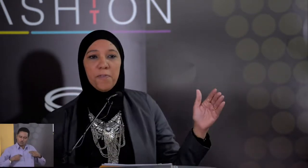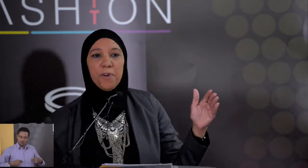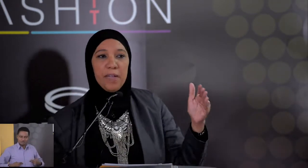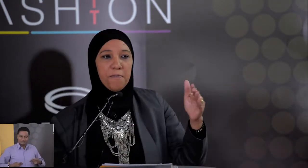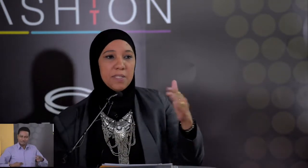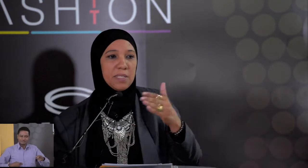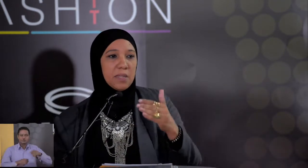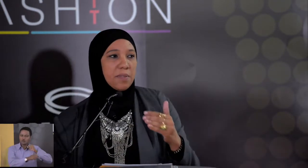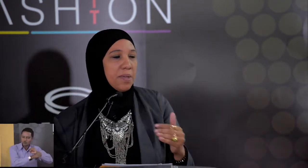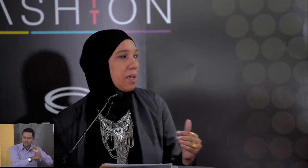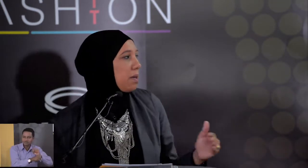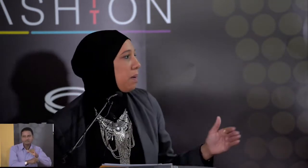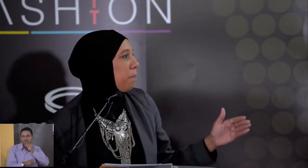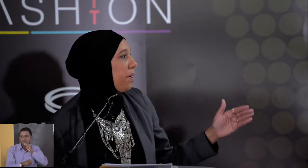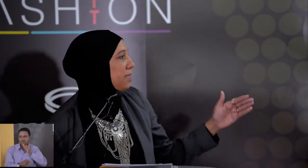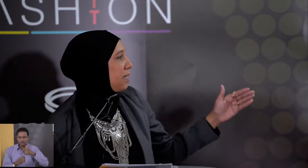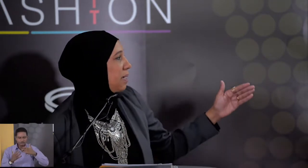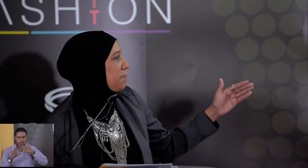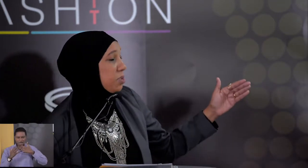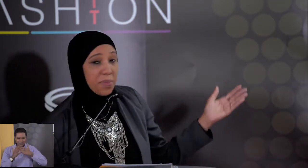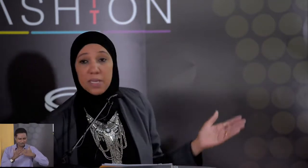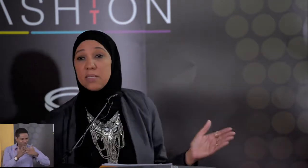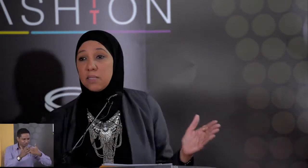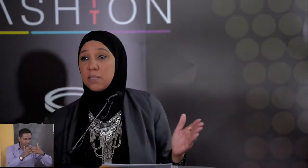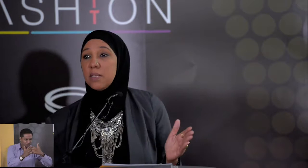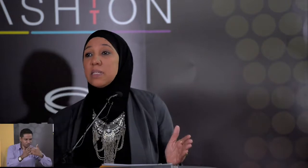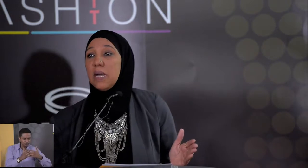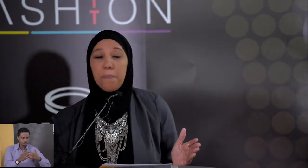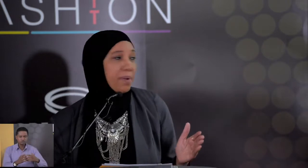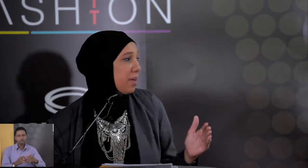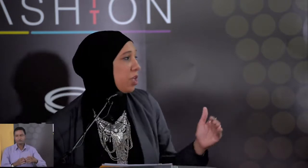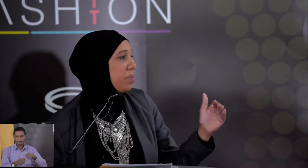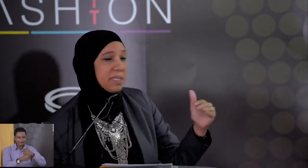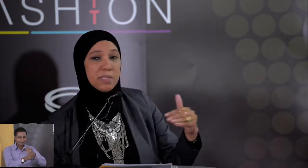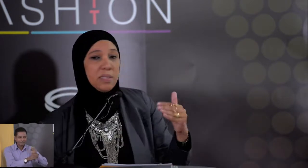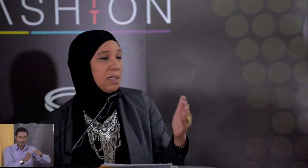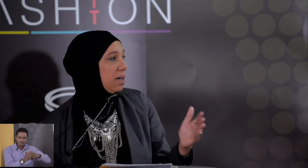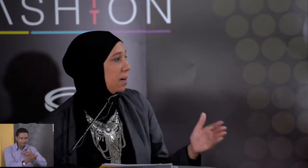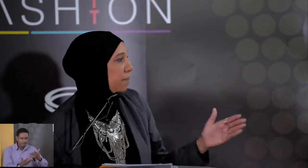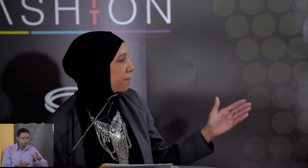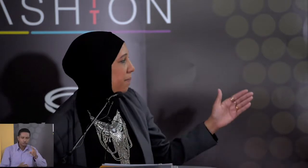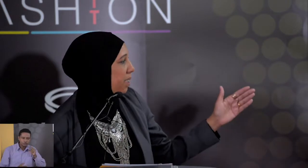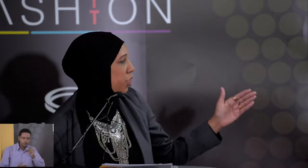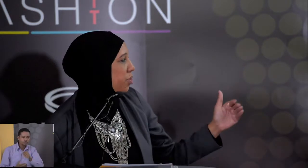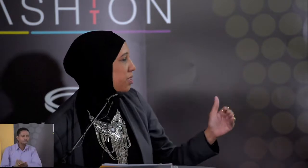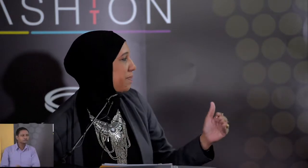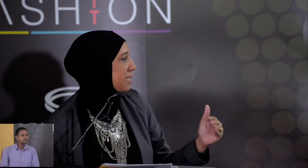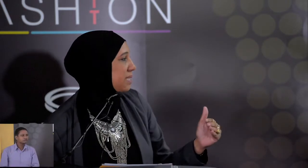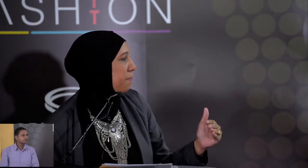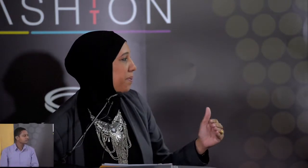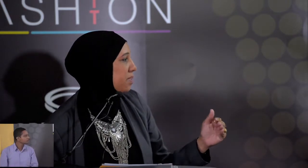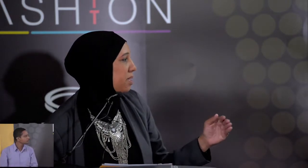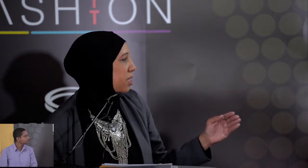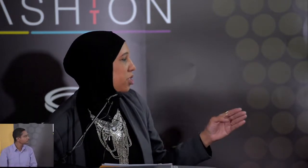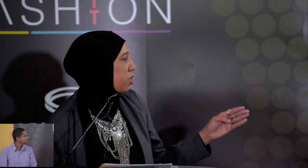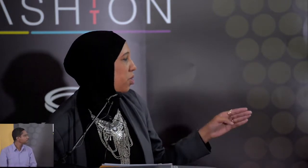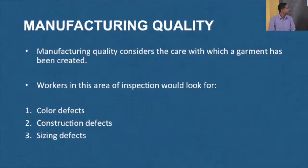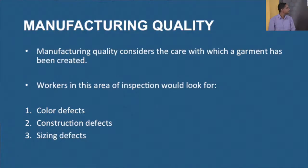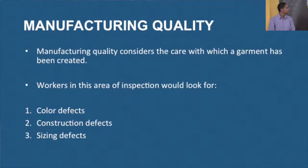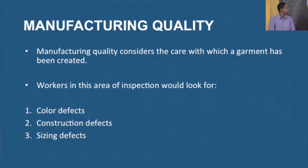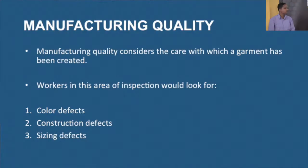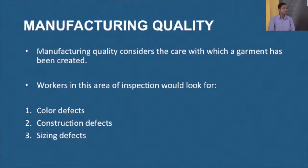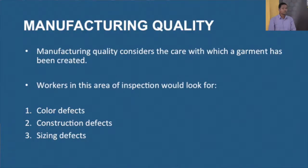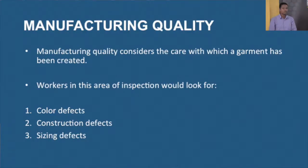assembly for every single thing. But so things happen, and you will see, I'll show you some examples.